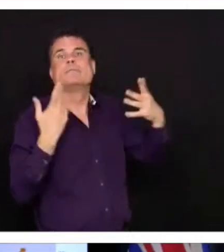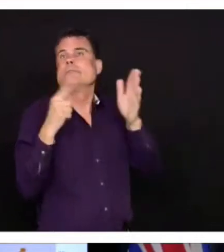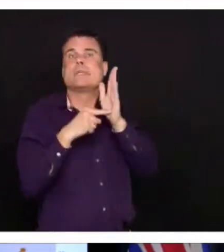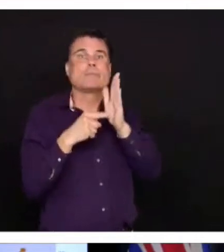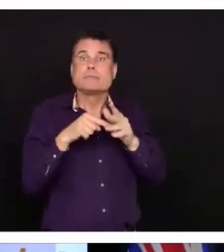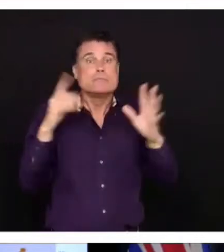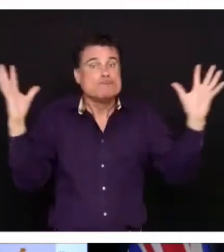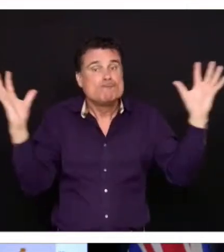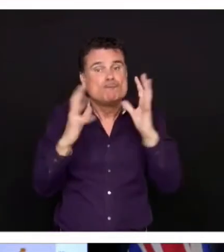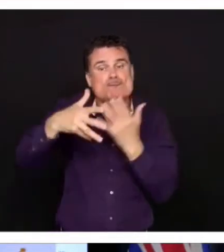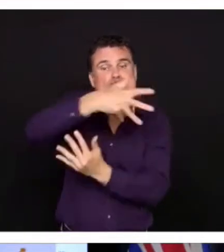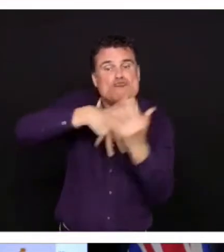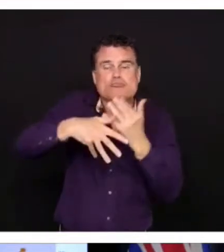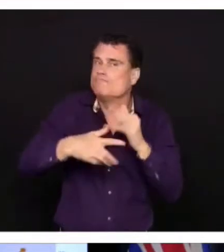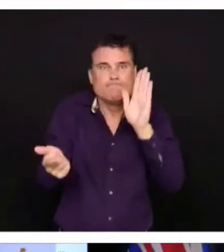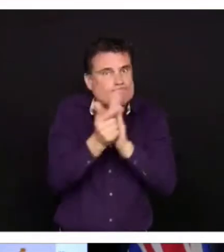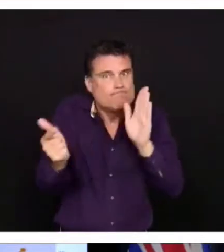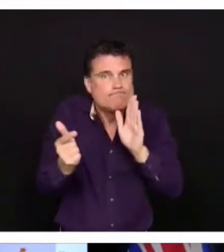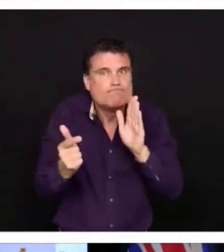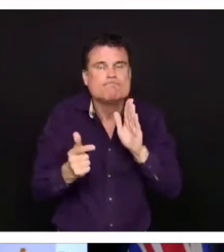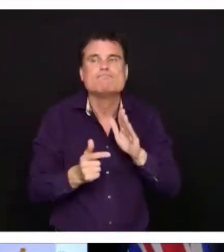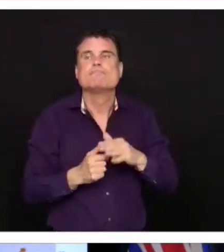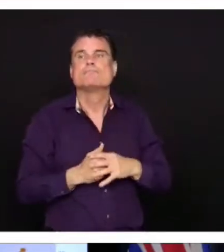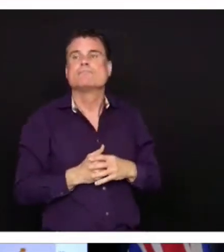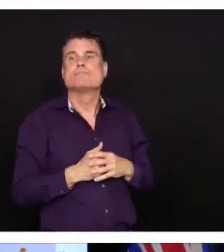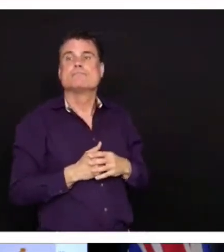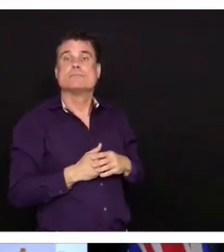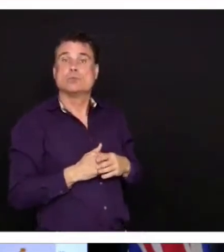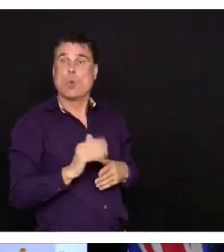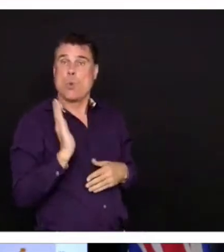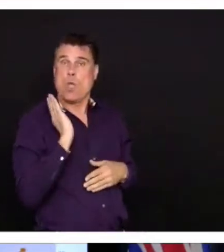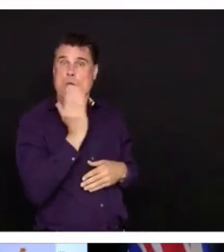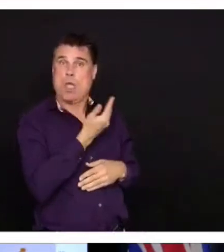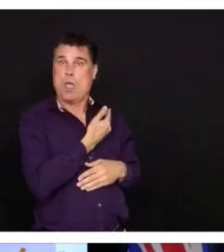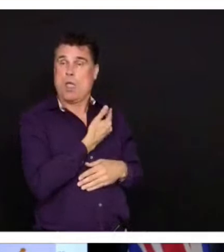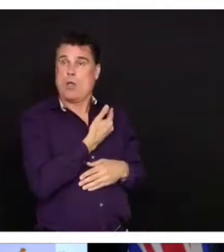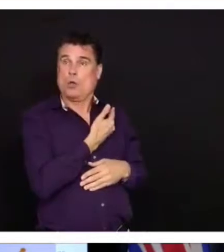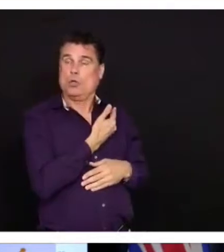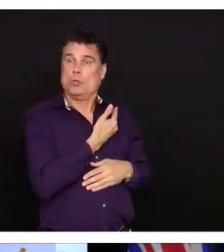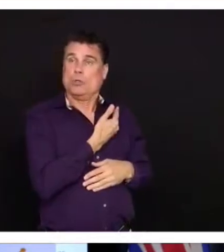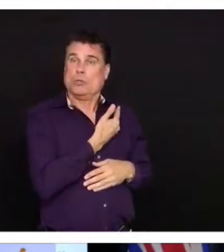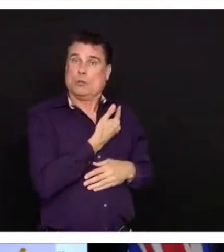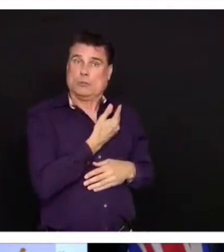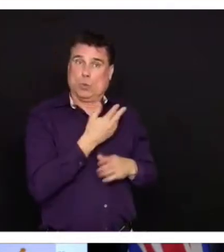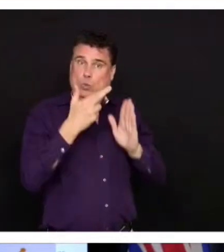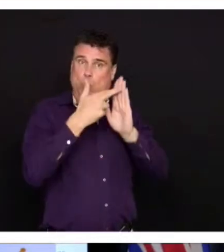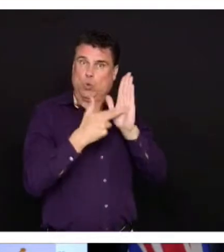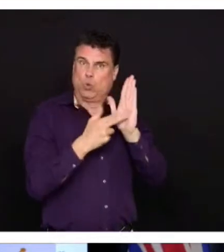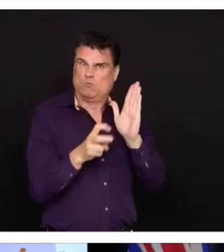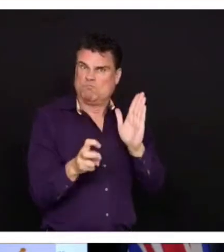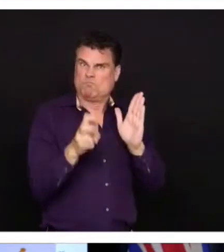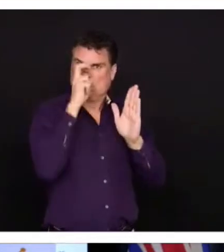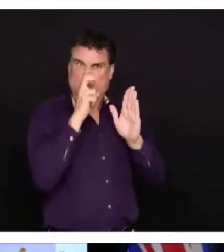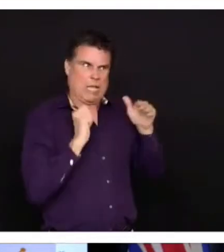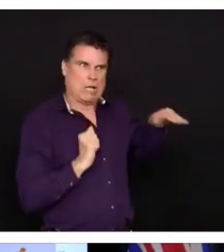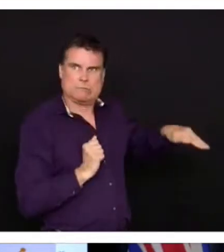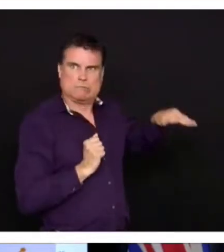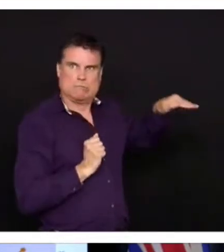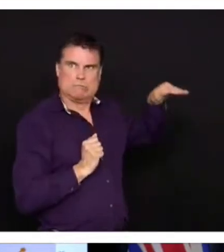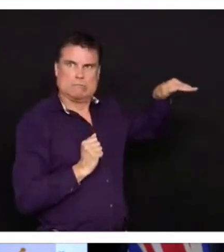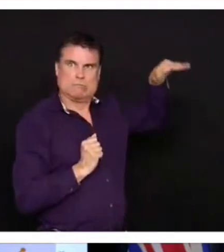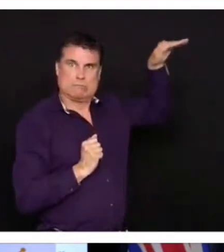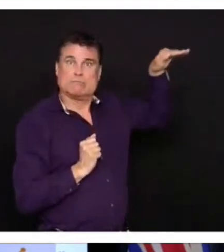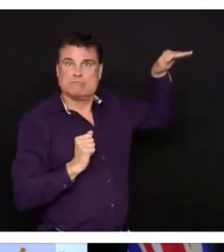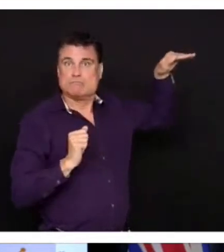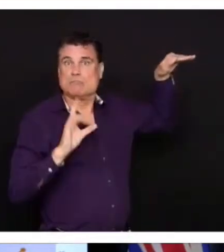did that at a time that was relatively early on in our increase in numbers of cases. So that,